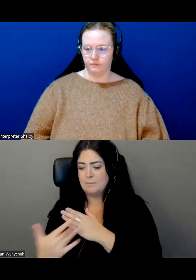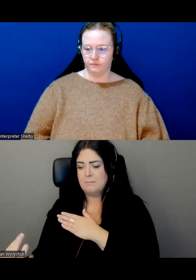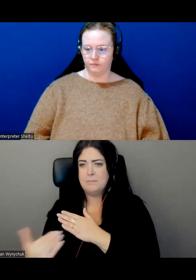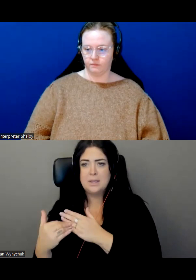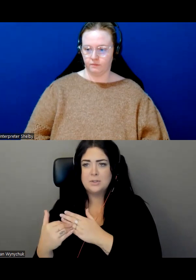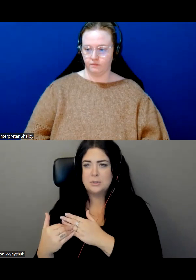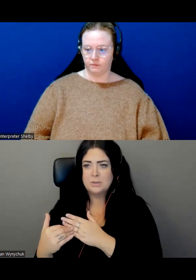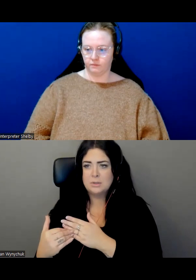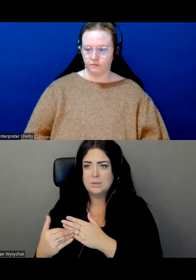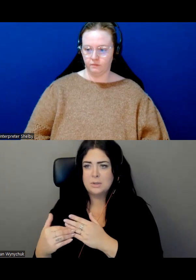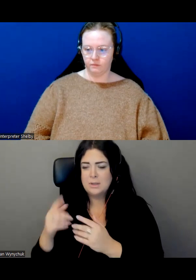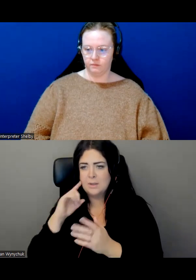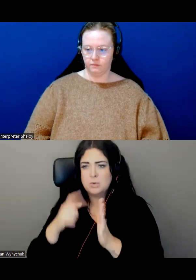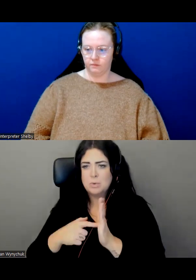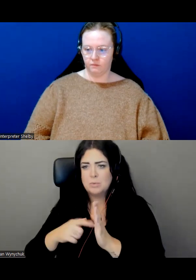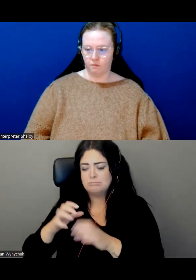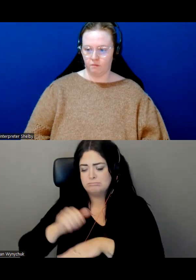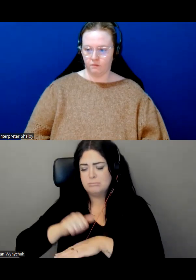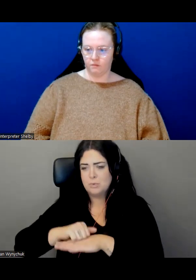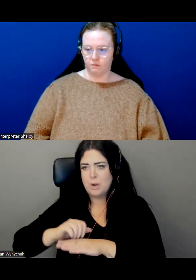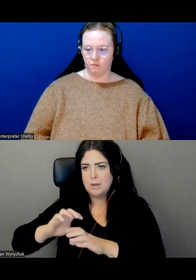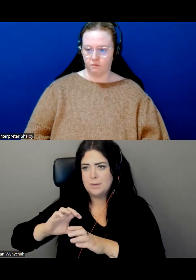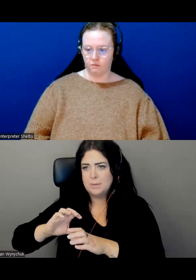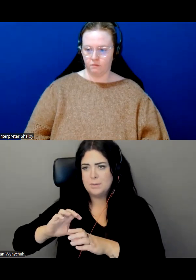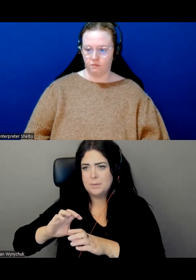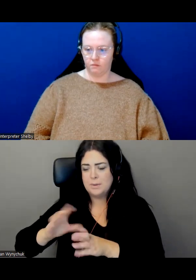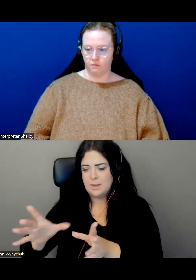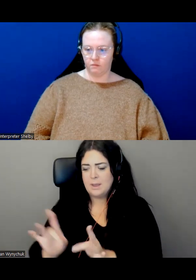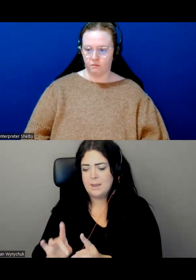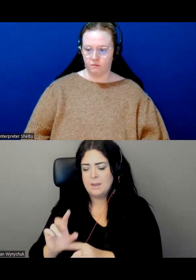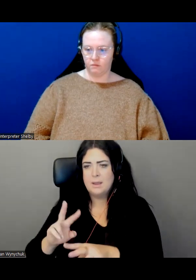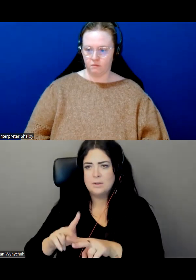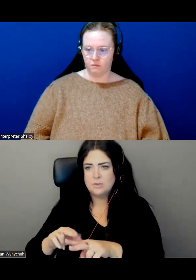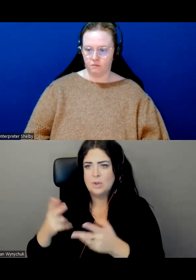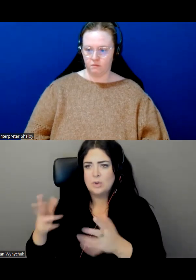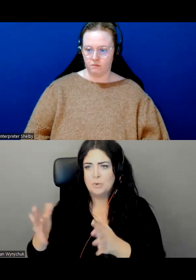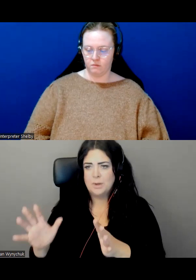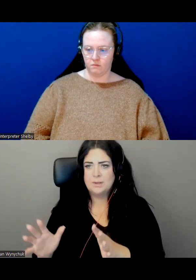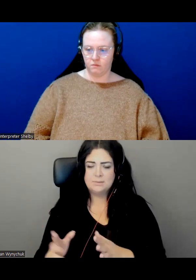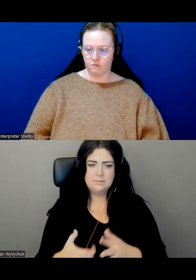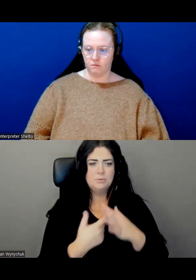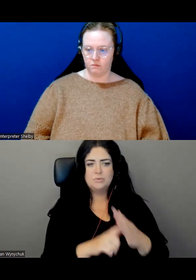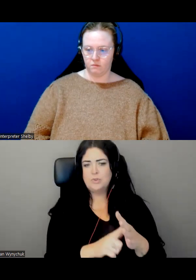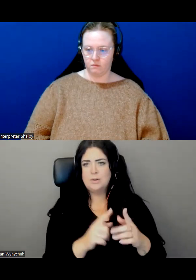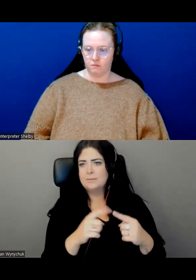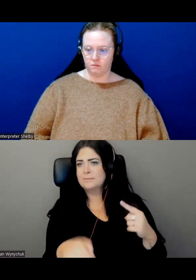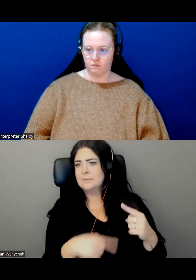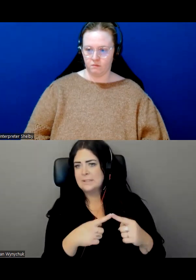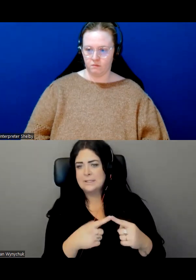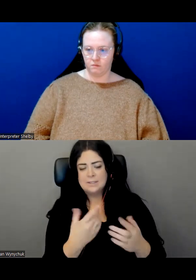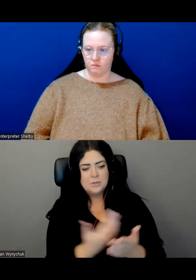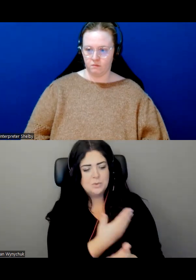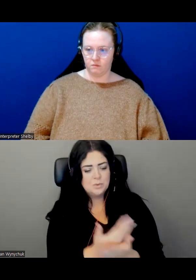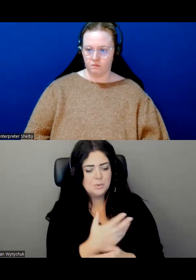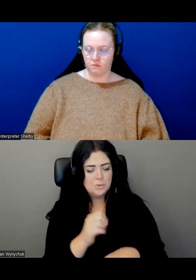that are really rolled over. They're like ingrained with salt. So people usually go beginning of the season, they'll get brand new,